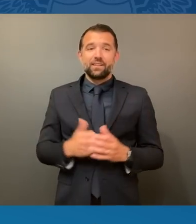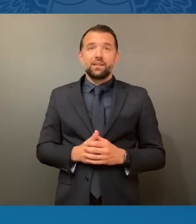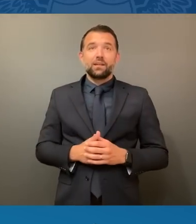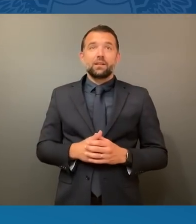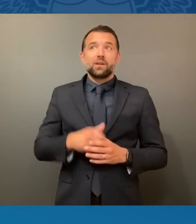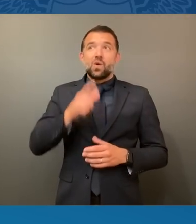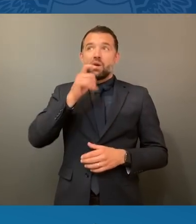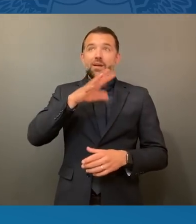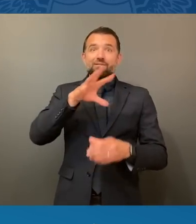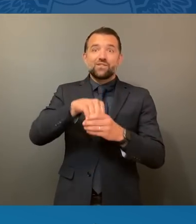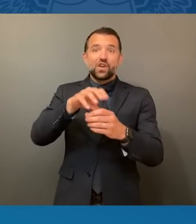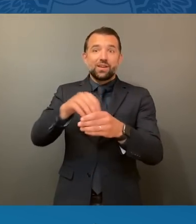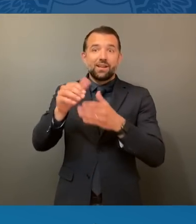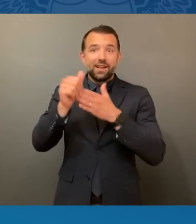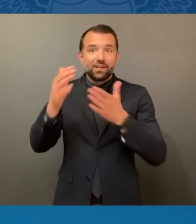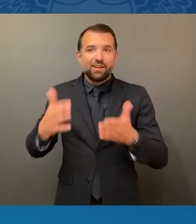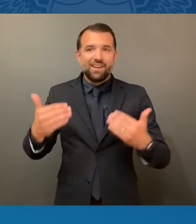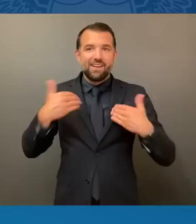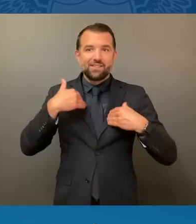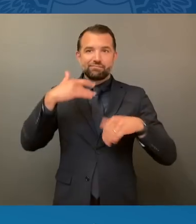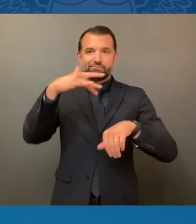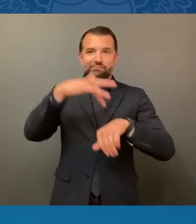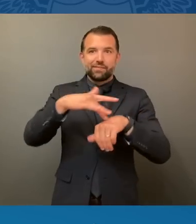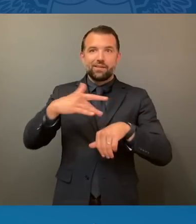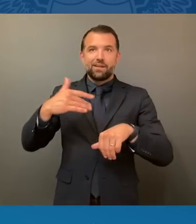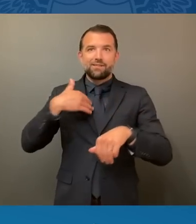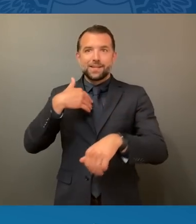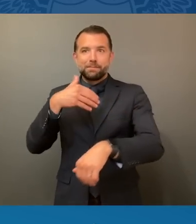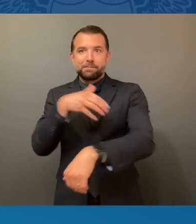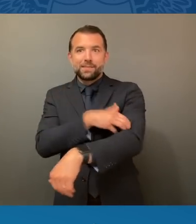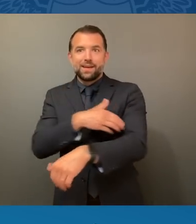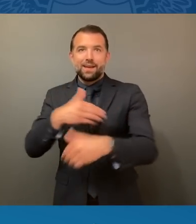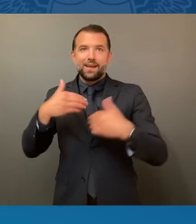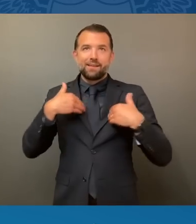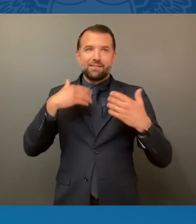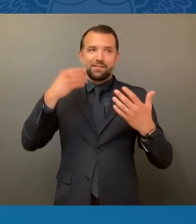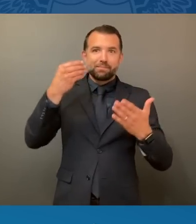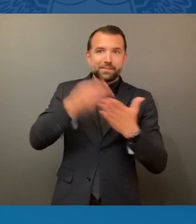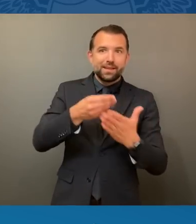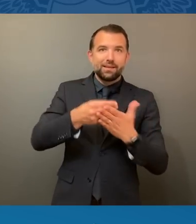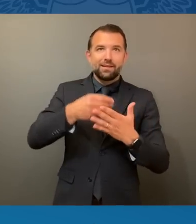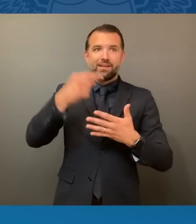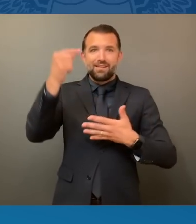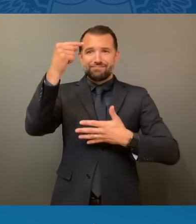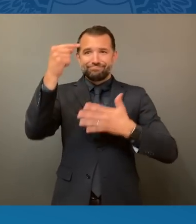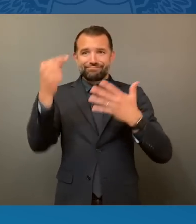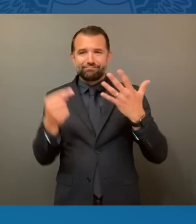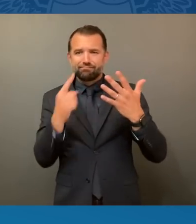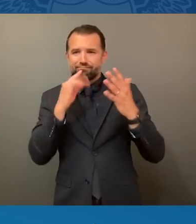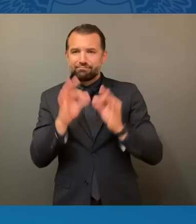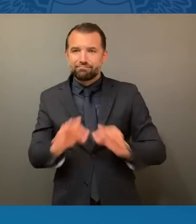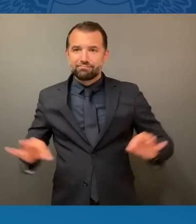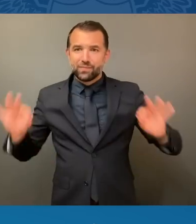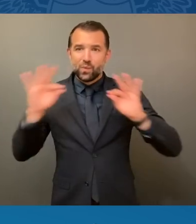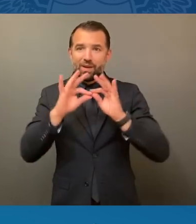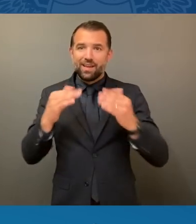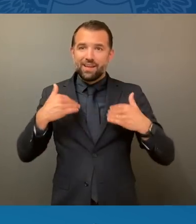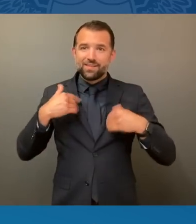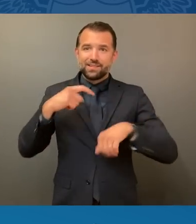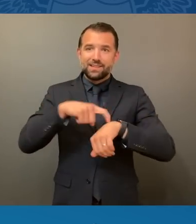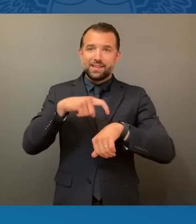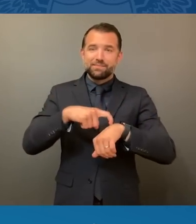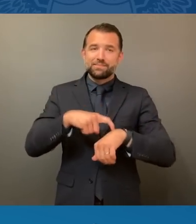the resources that we do, I think it is very worthwhile in the energy that we expend in service